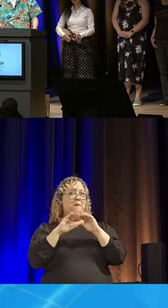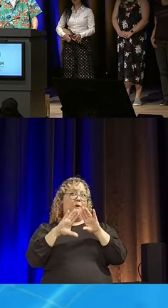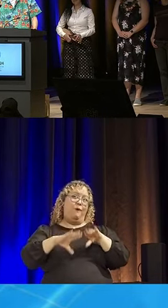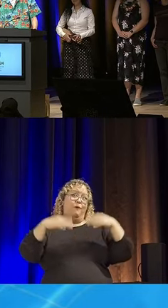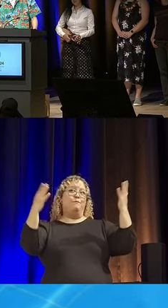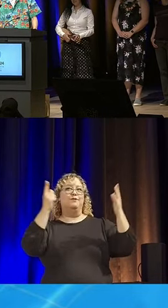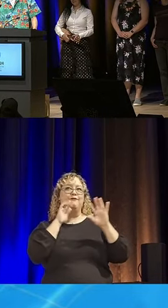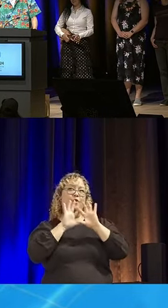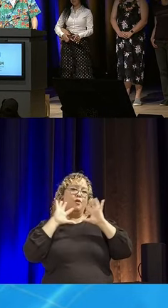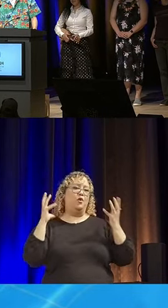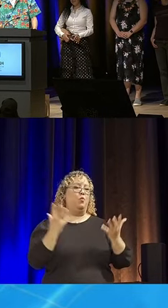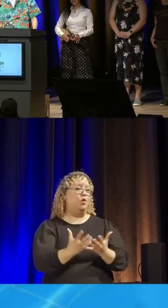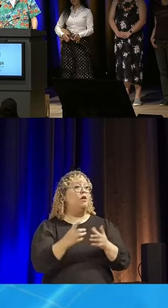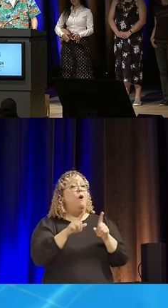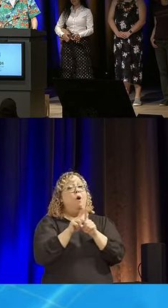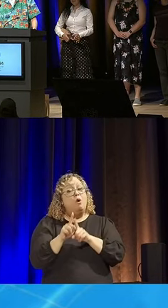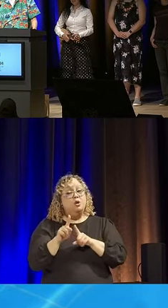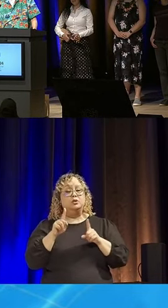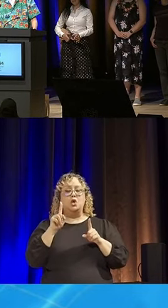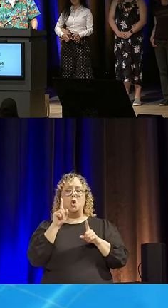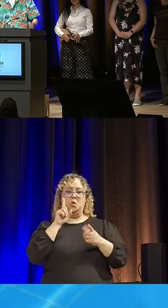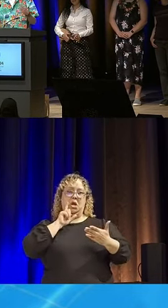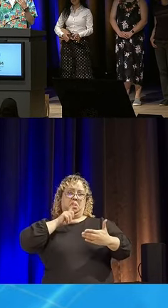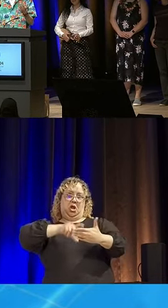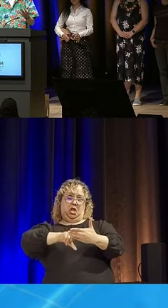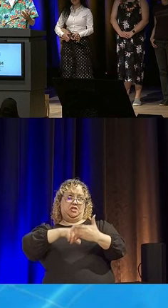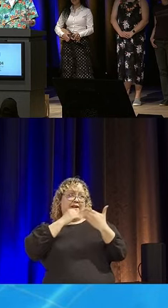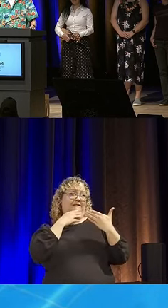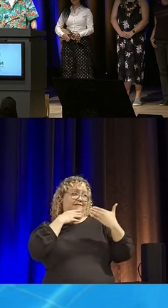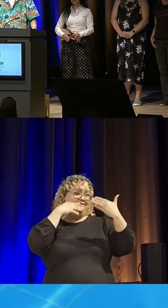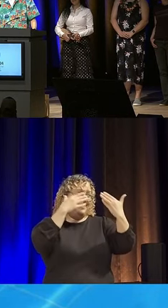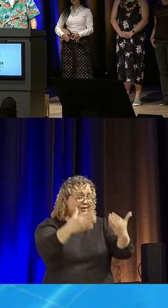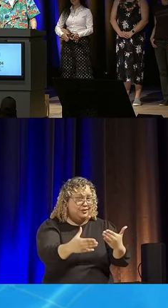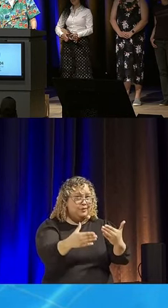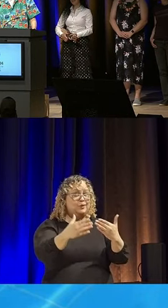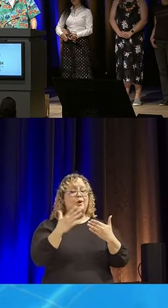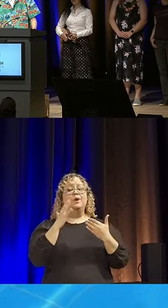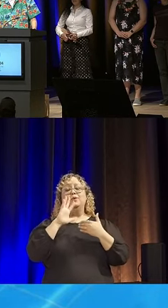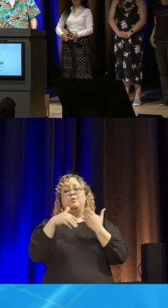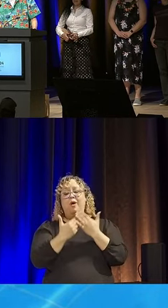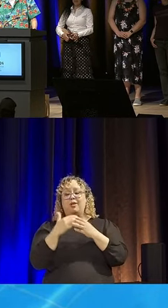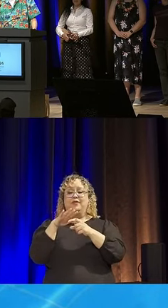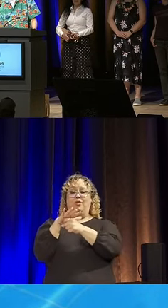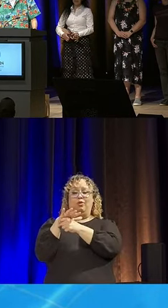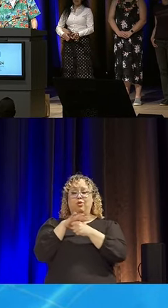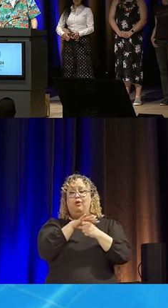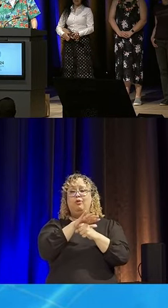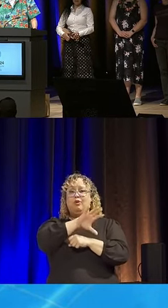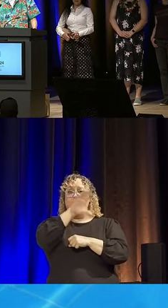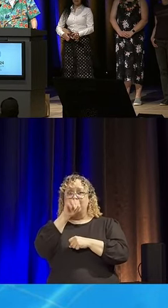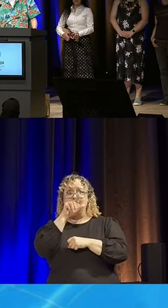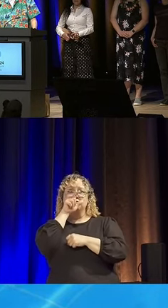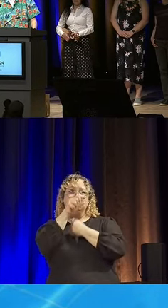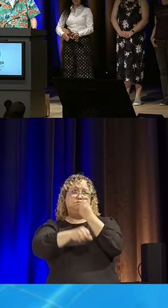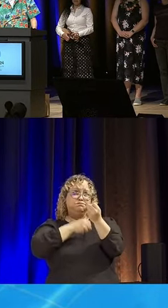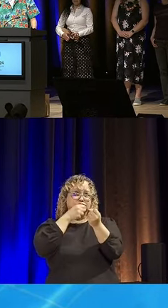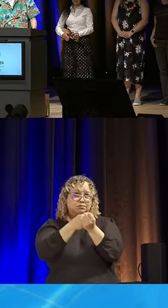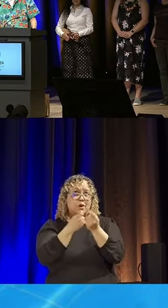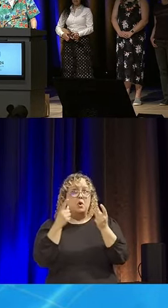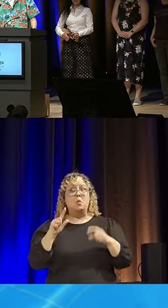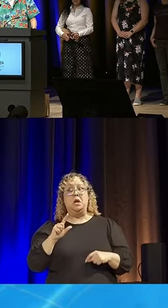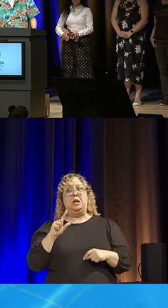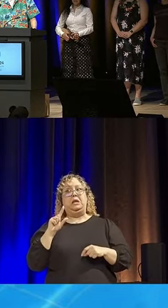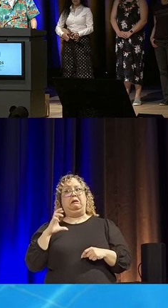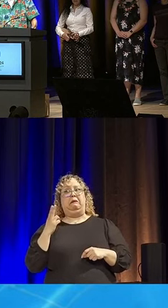Furthermore, it's also an acknowledgement and a thank you to all the local companies that supported us when Kai 2020